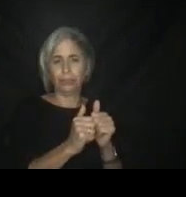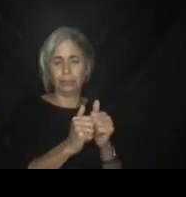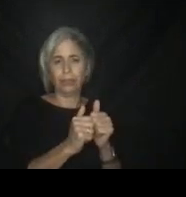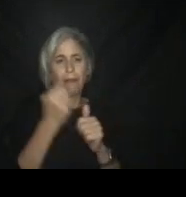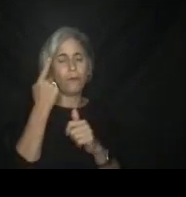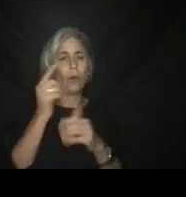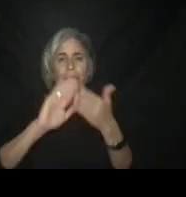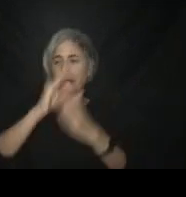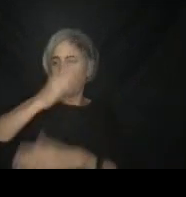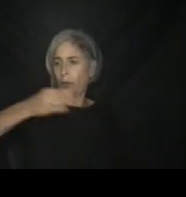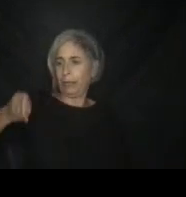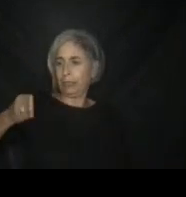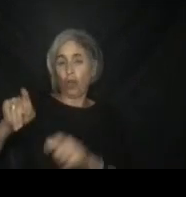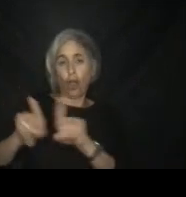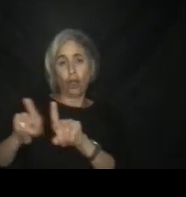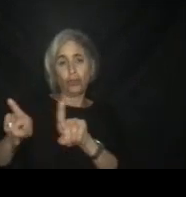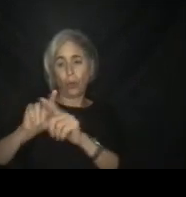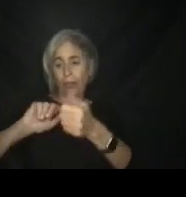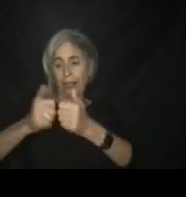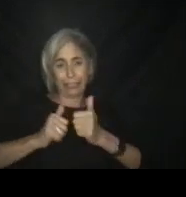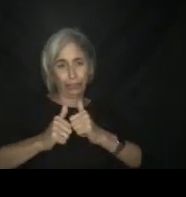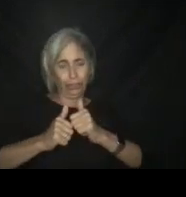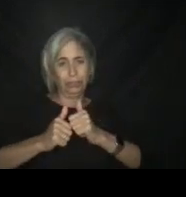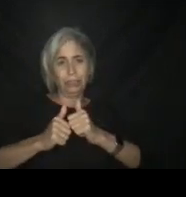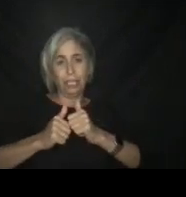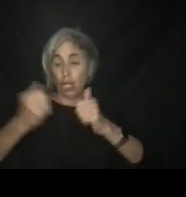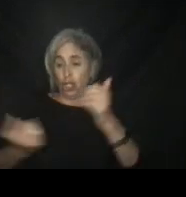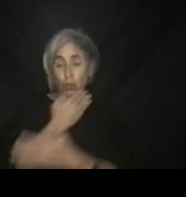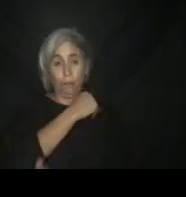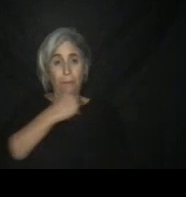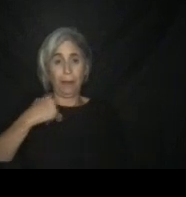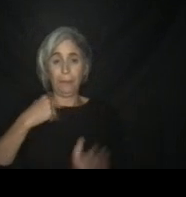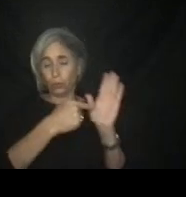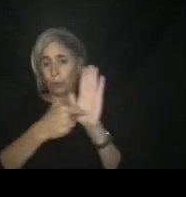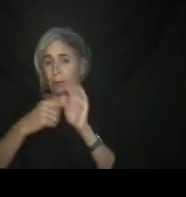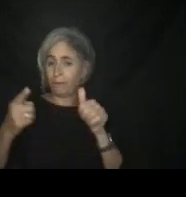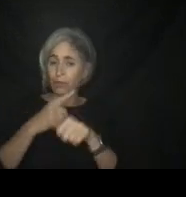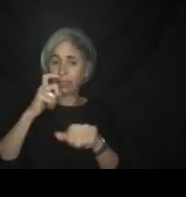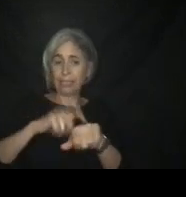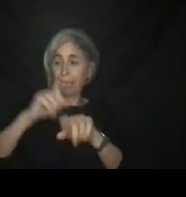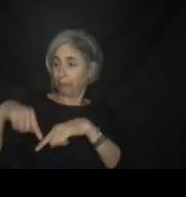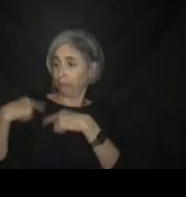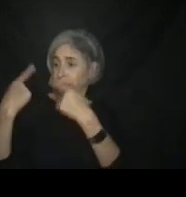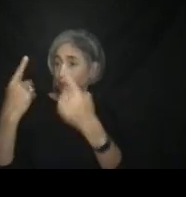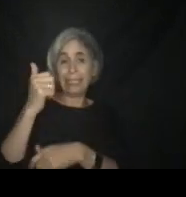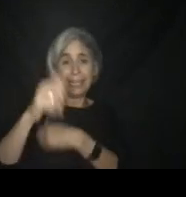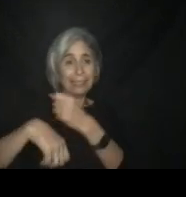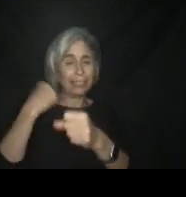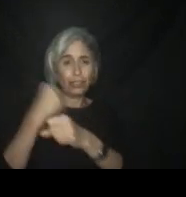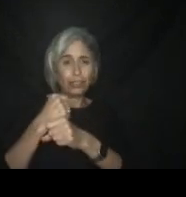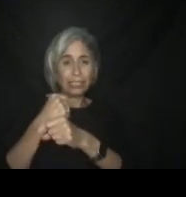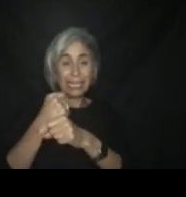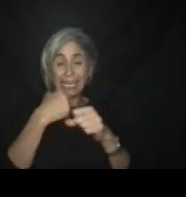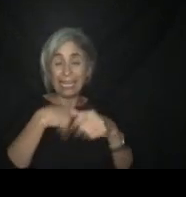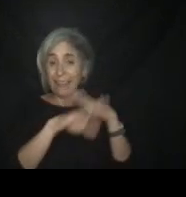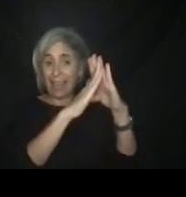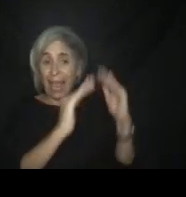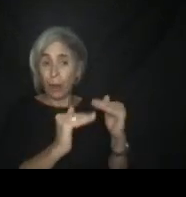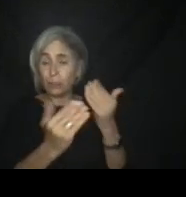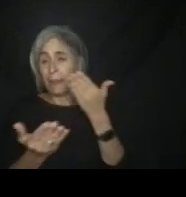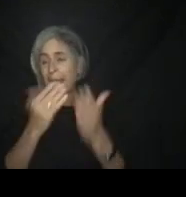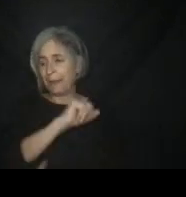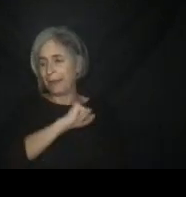city of Boynton Beach and the election. You will have new members that represent you for the first time in 10 years, possibly in the House and in the Senate. So it's a